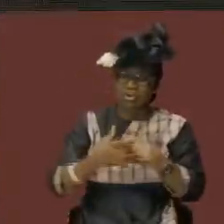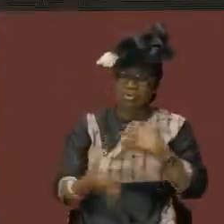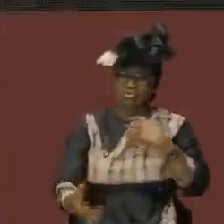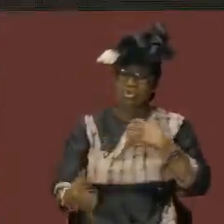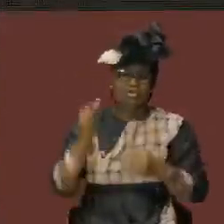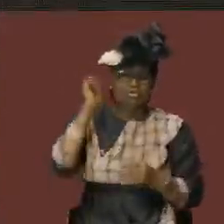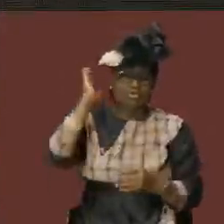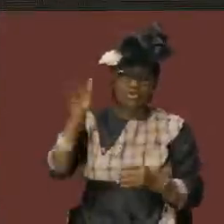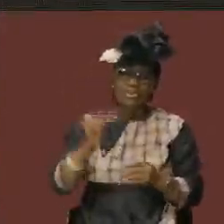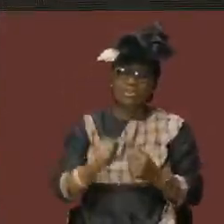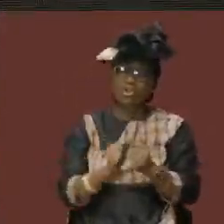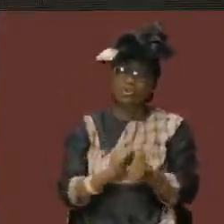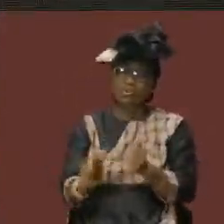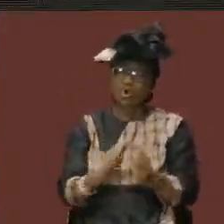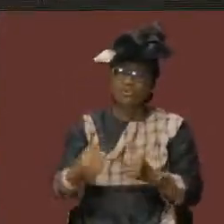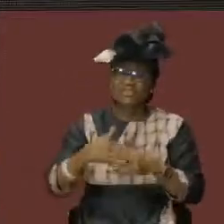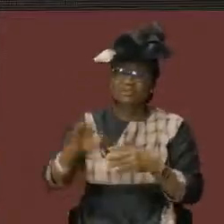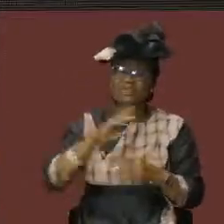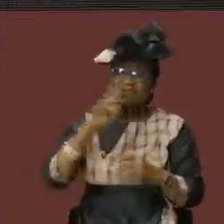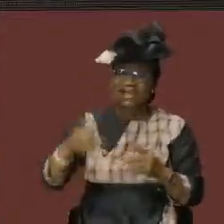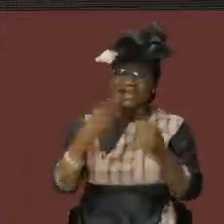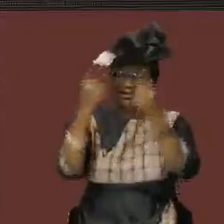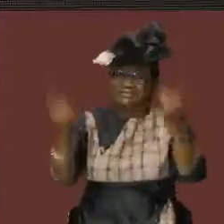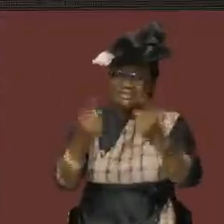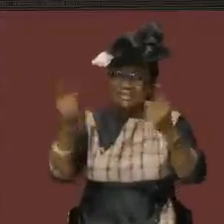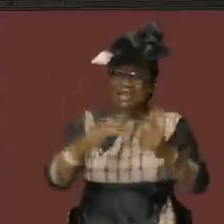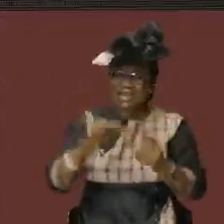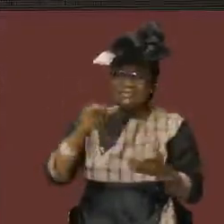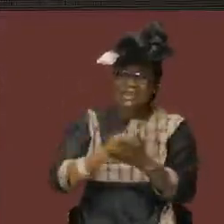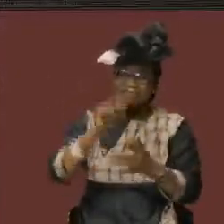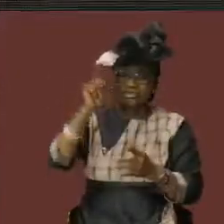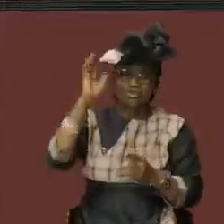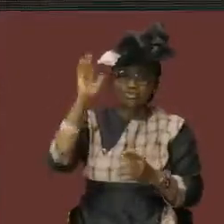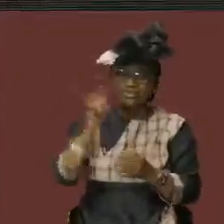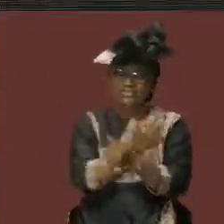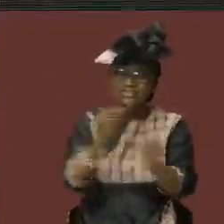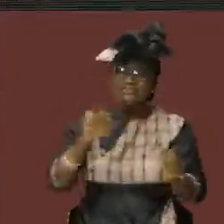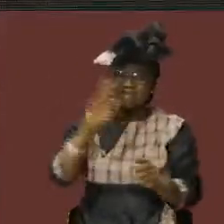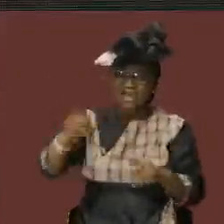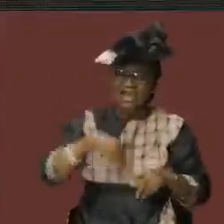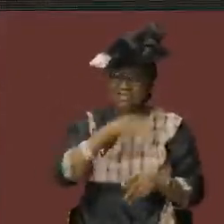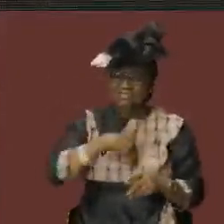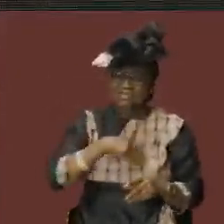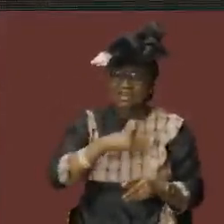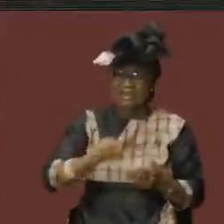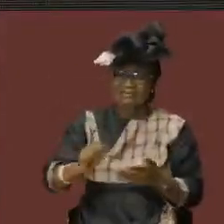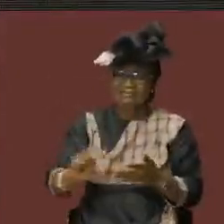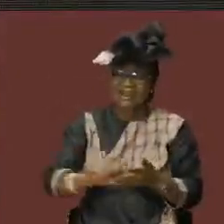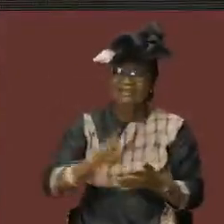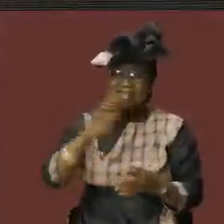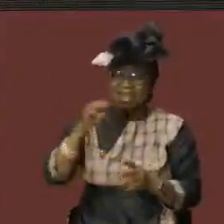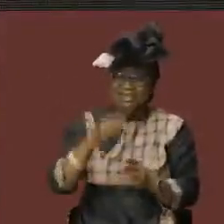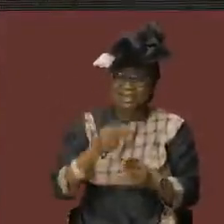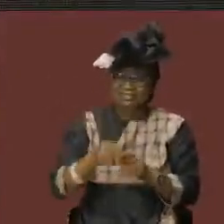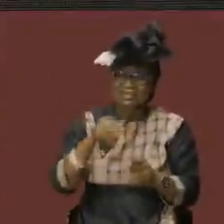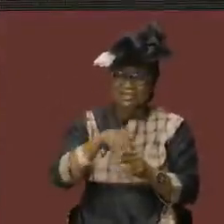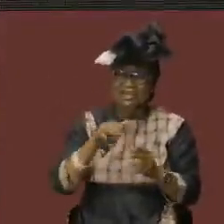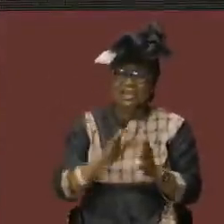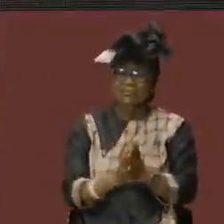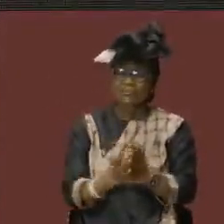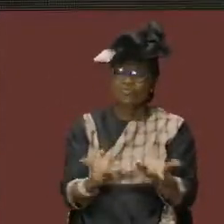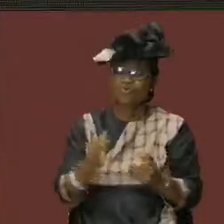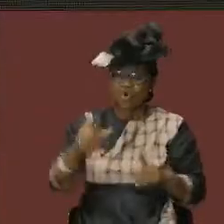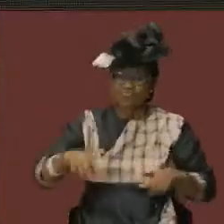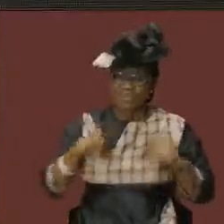away their sins, and that you will save their souls and write their names in the book of life and count